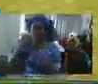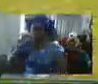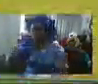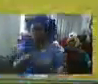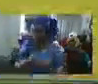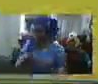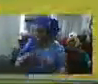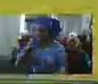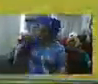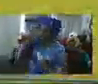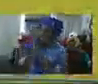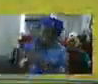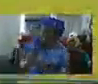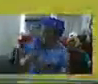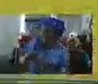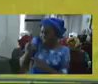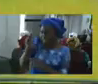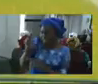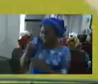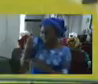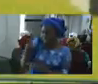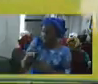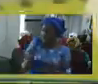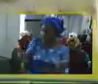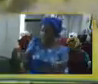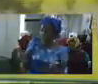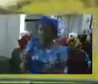But I'm telling you all this to say one thing.